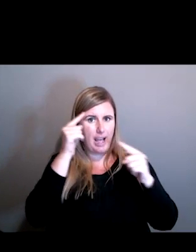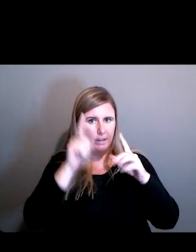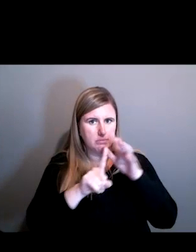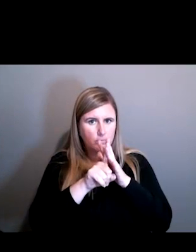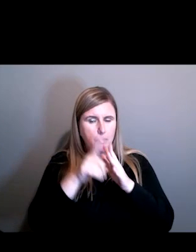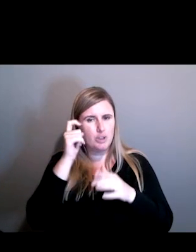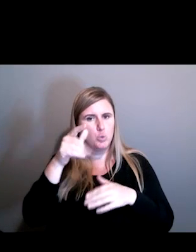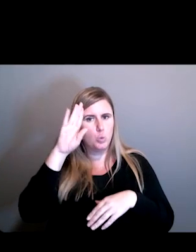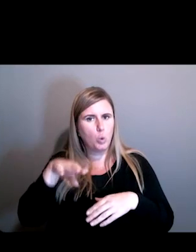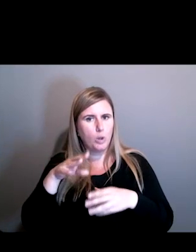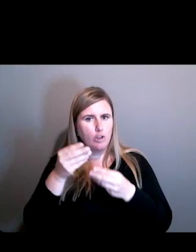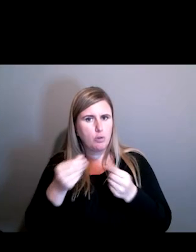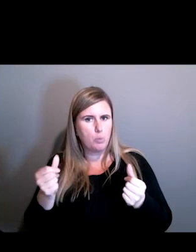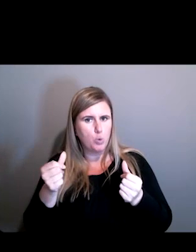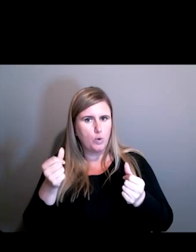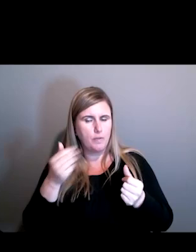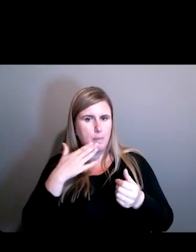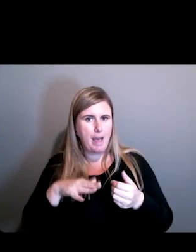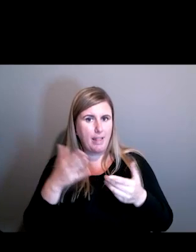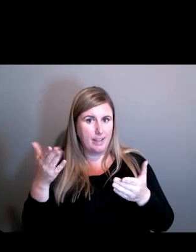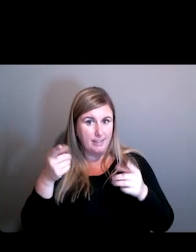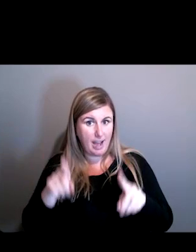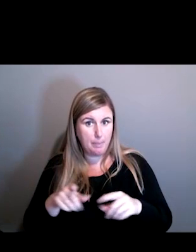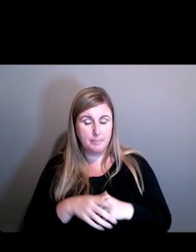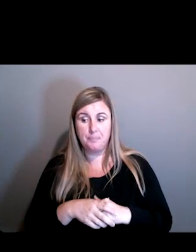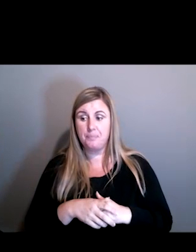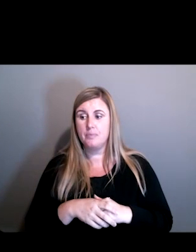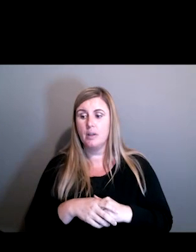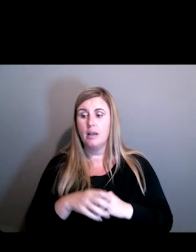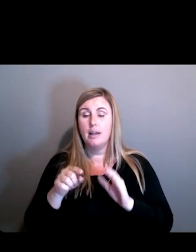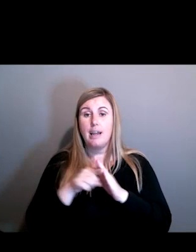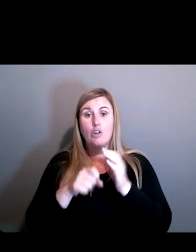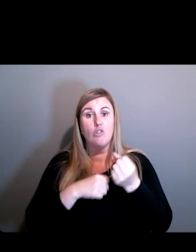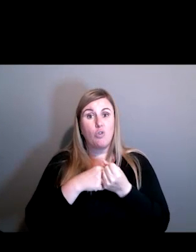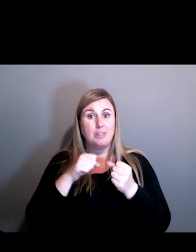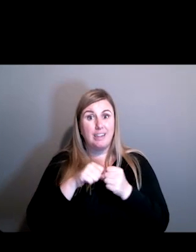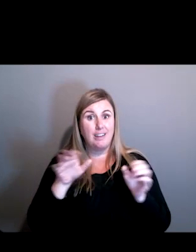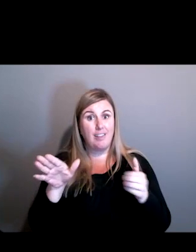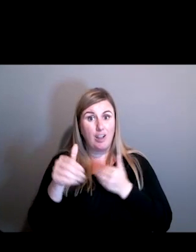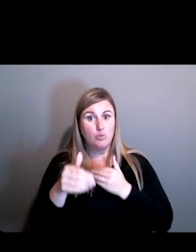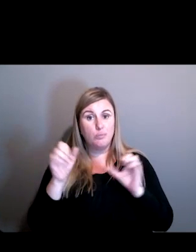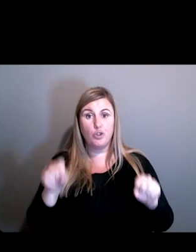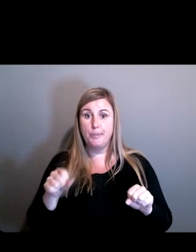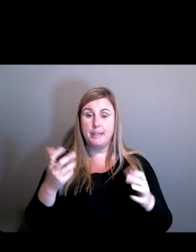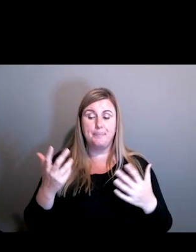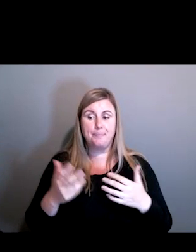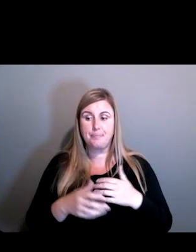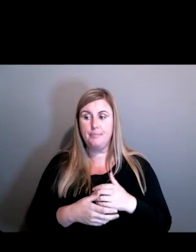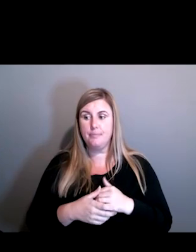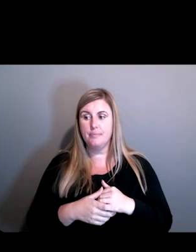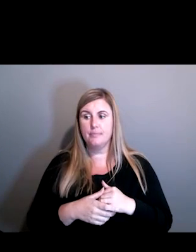have a headache because it removed that bad thing from happening. In our classrooms, negative reinforcement could be